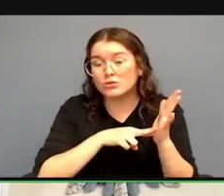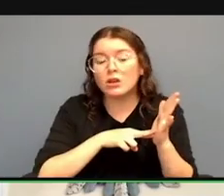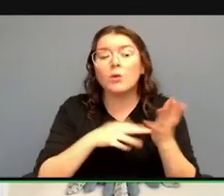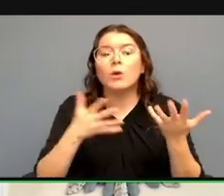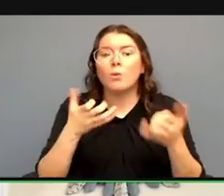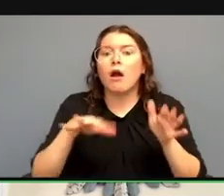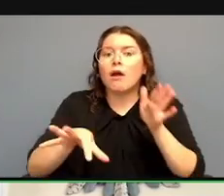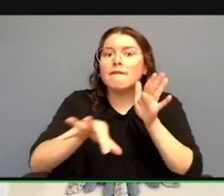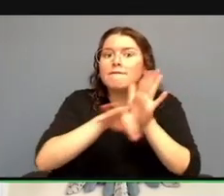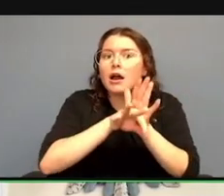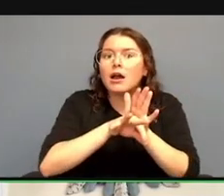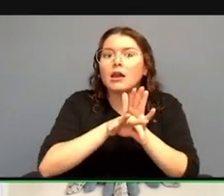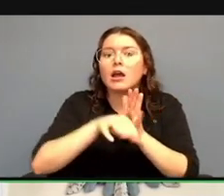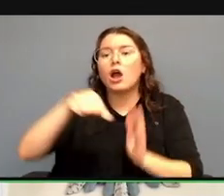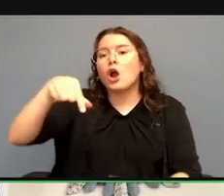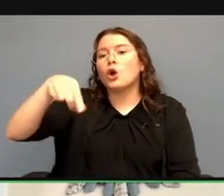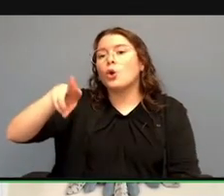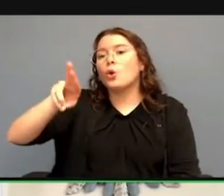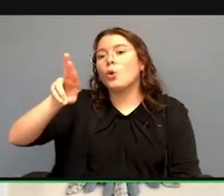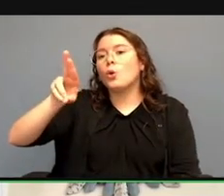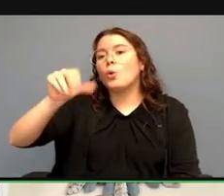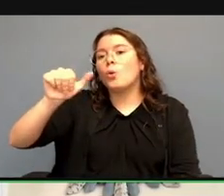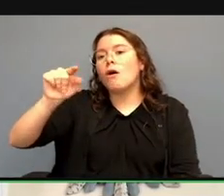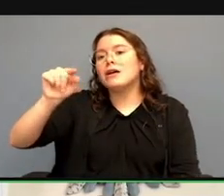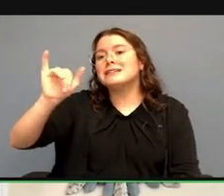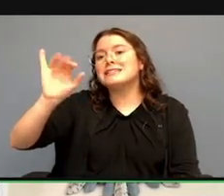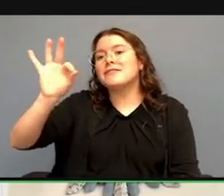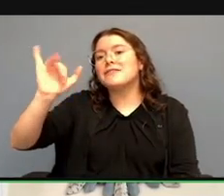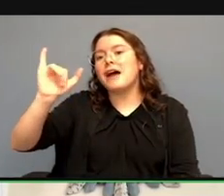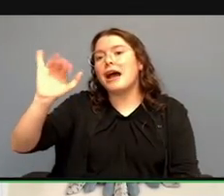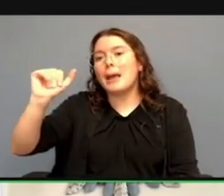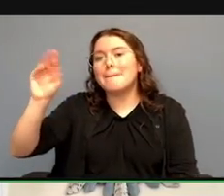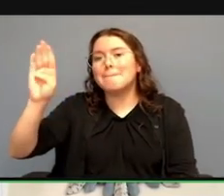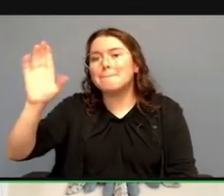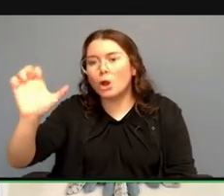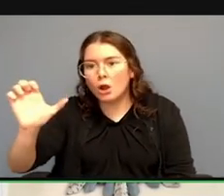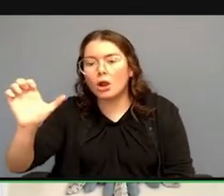a quantifiable or a measurable